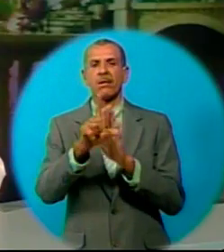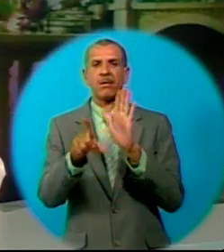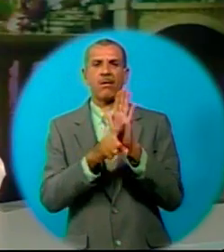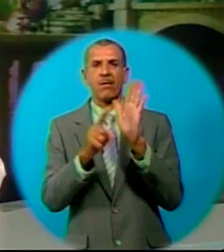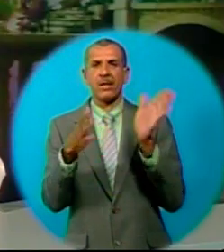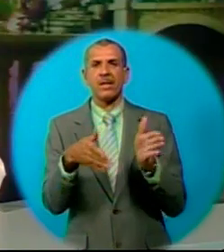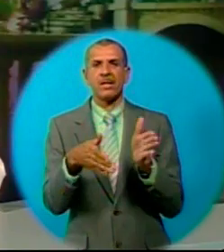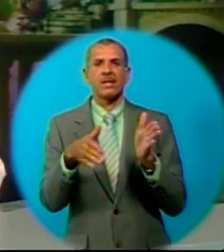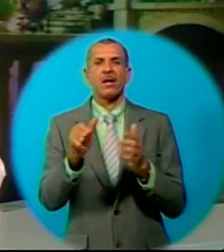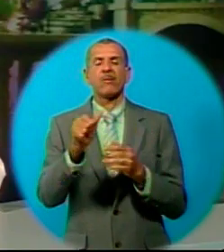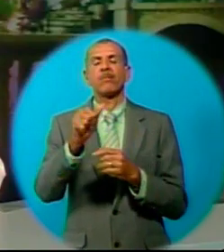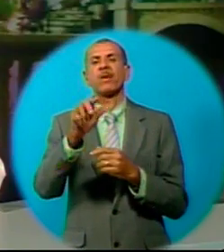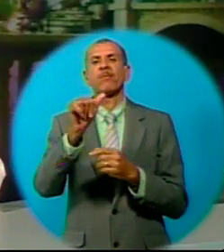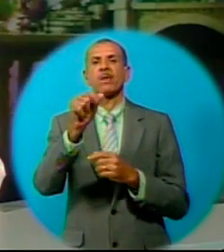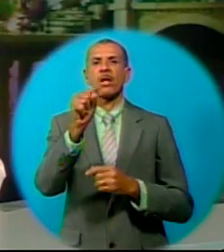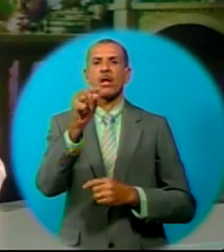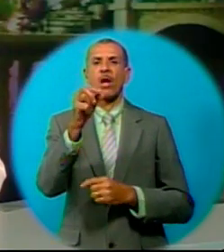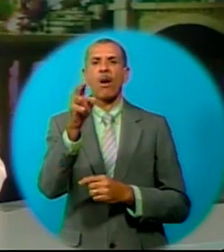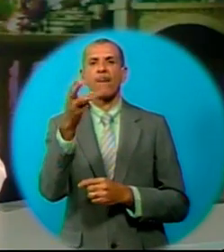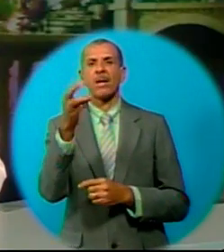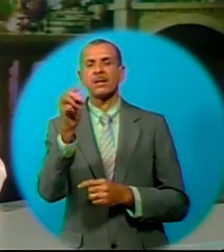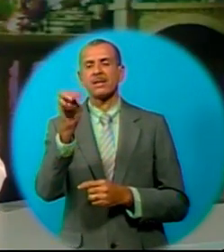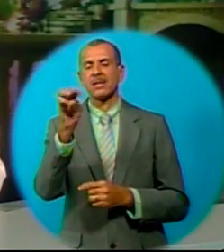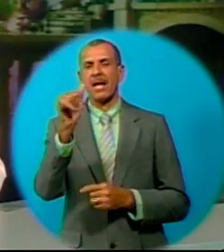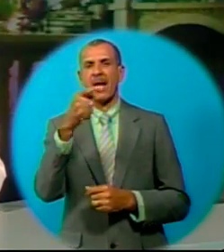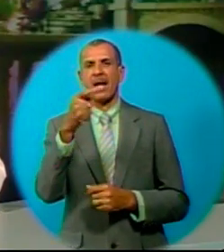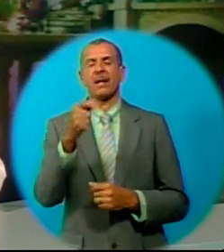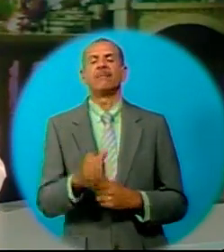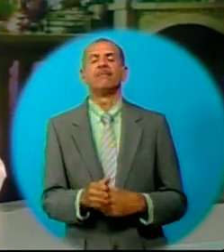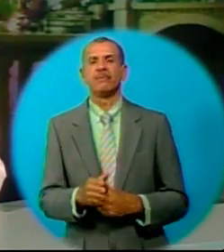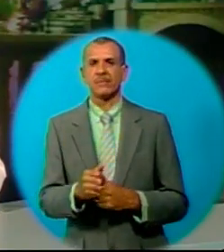while Mitchell Codrington represents the Rural Development Commission.